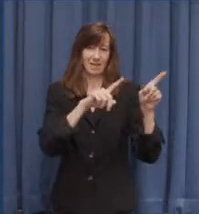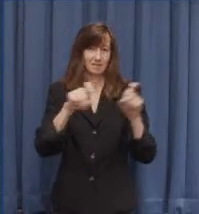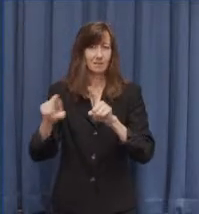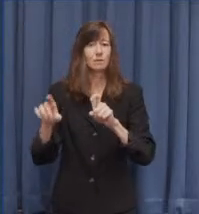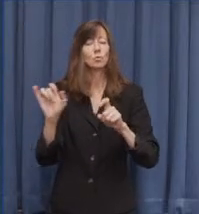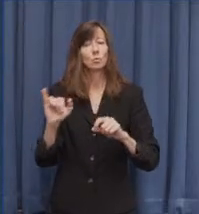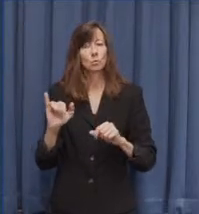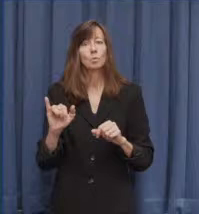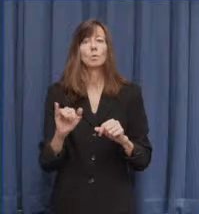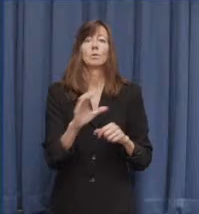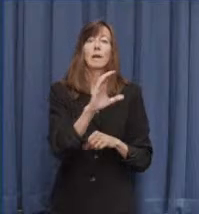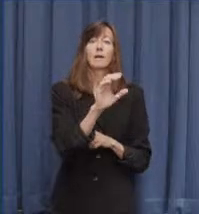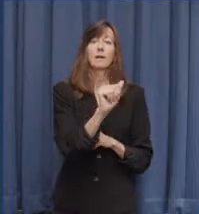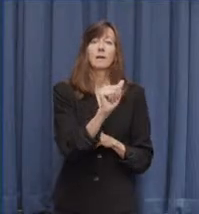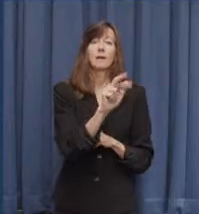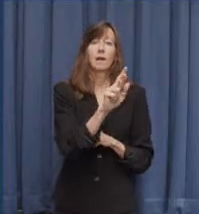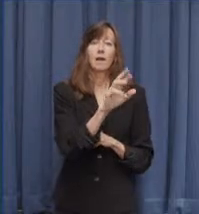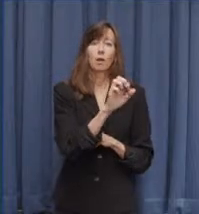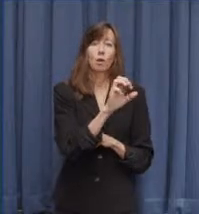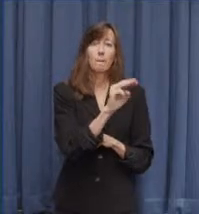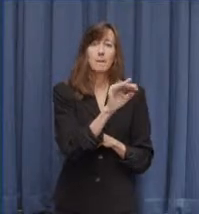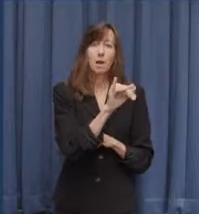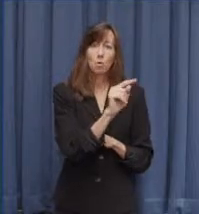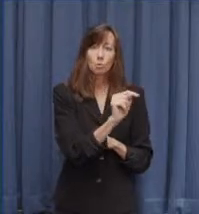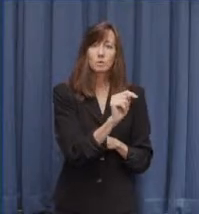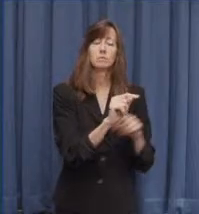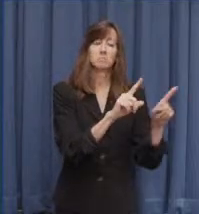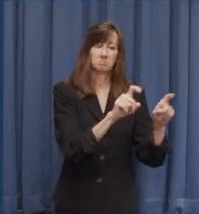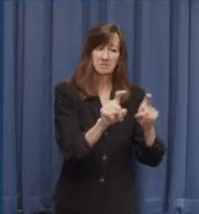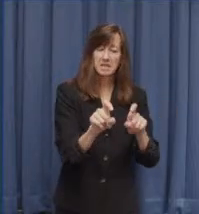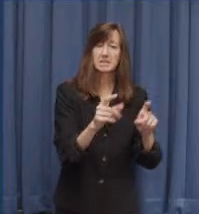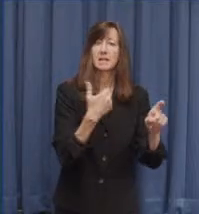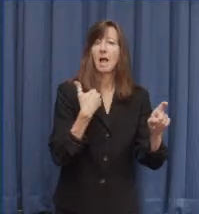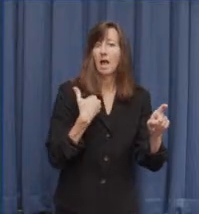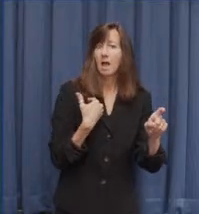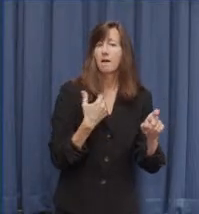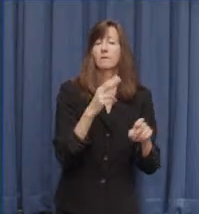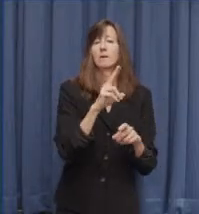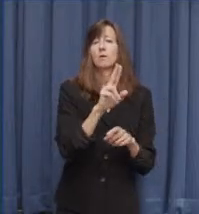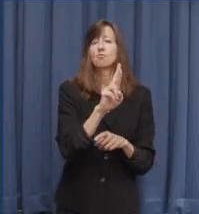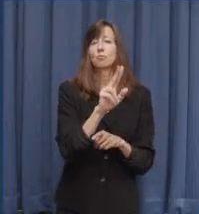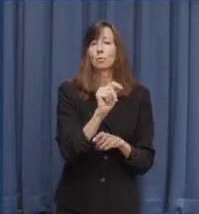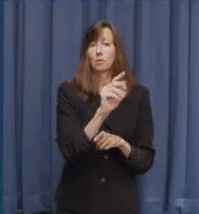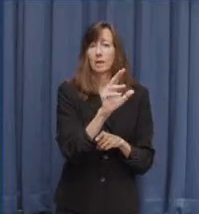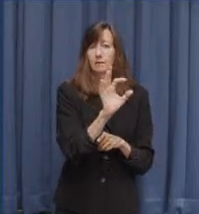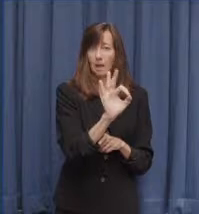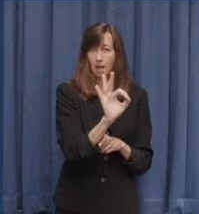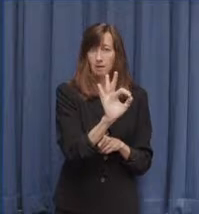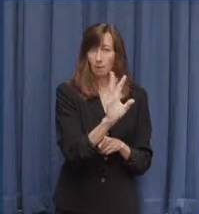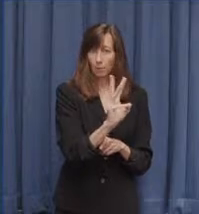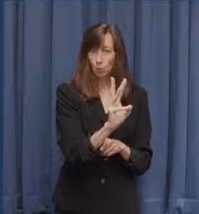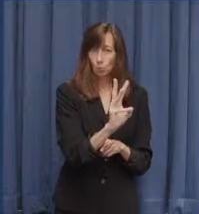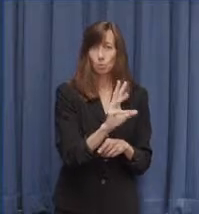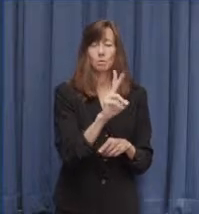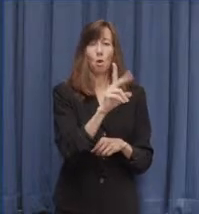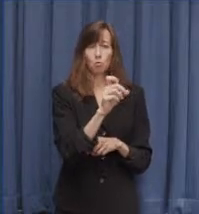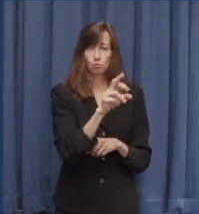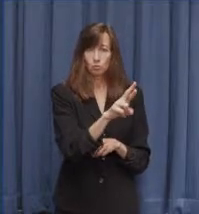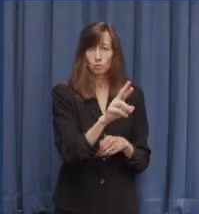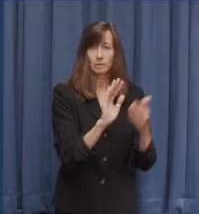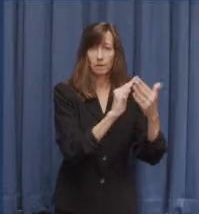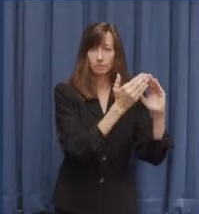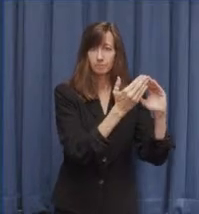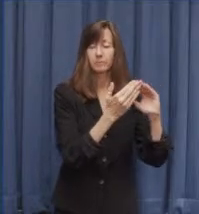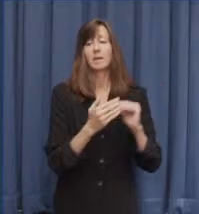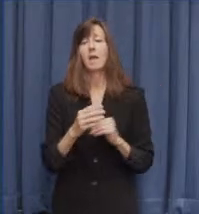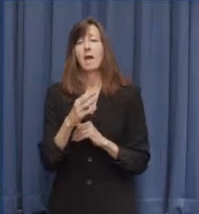continues to offer those off of Route 9W in the town of Ulster. Emergency One has